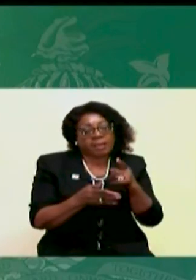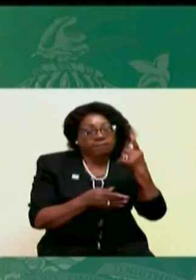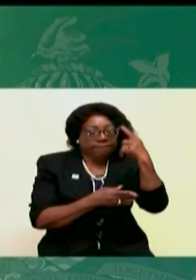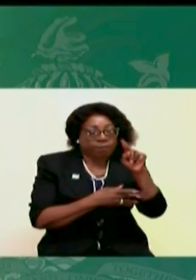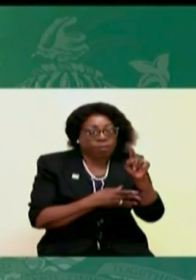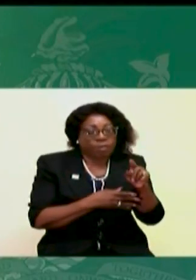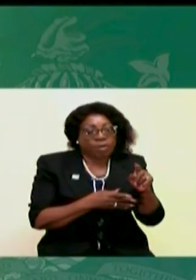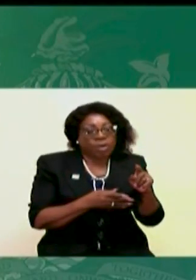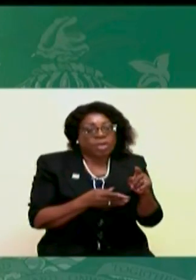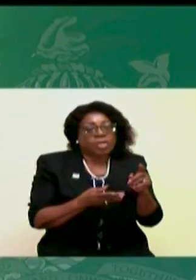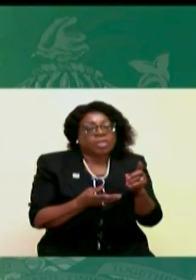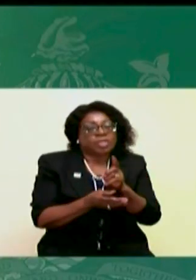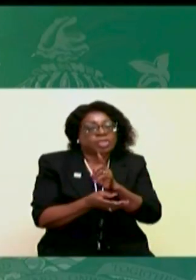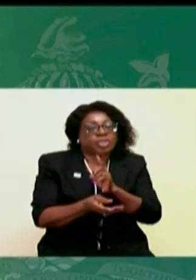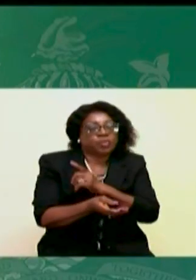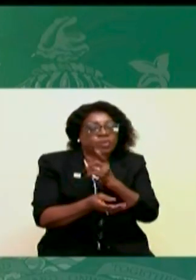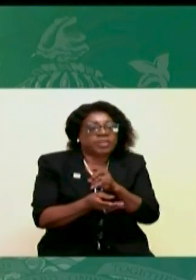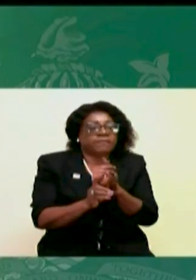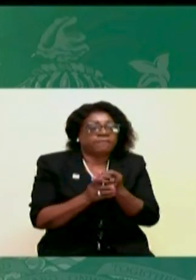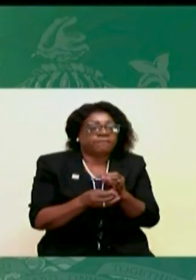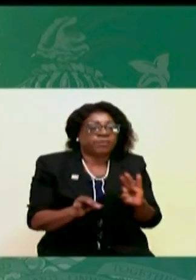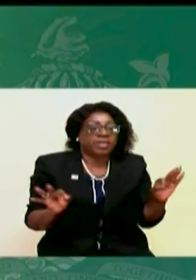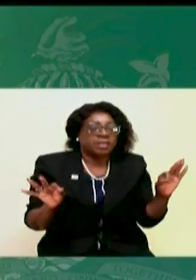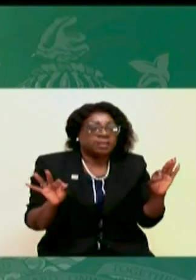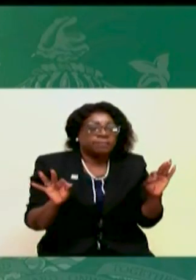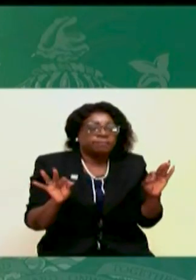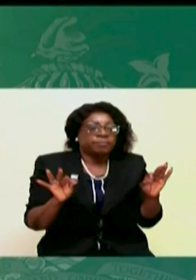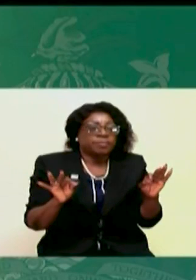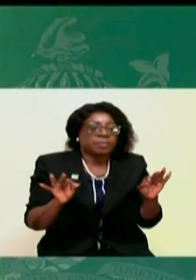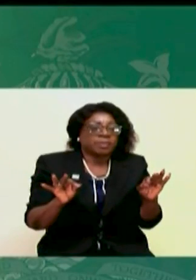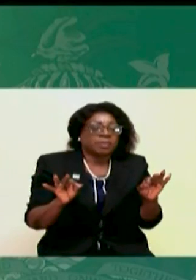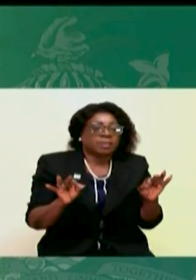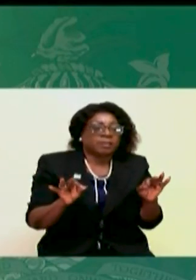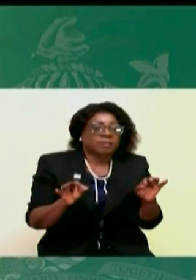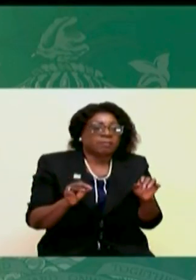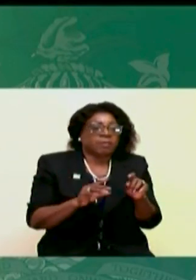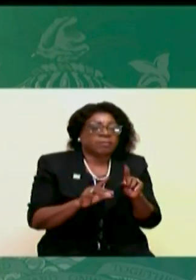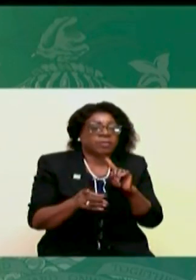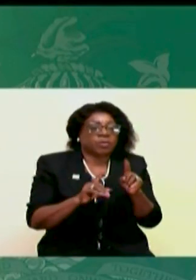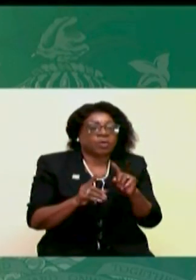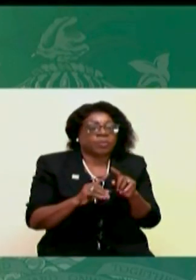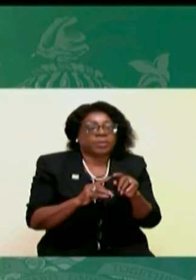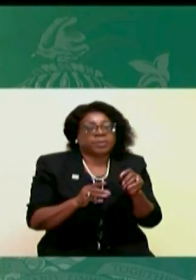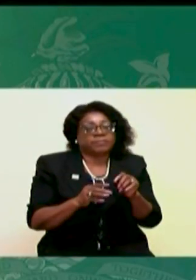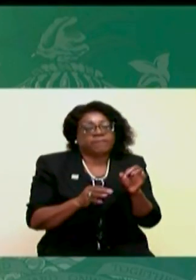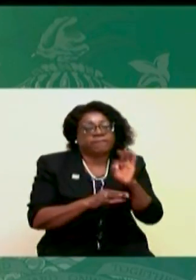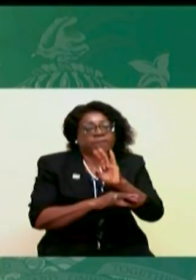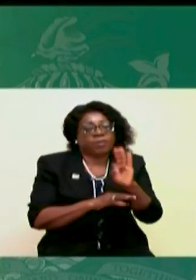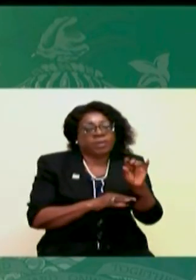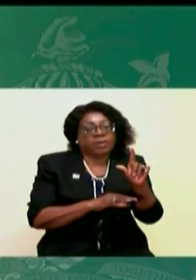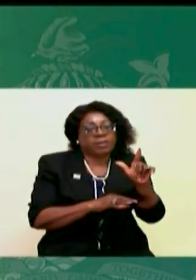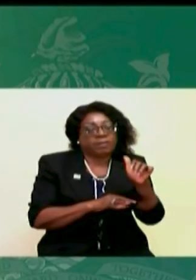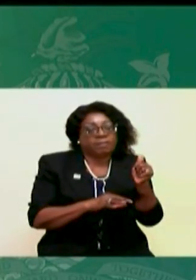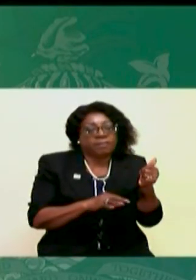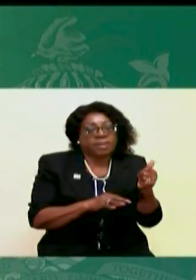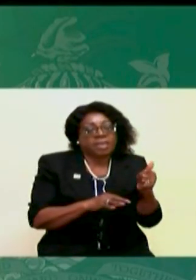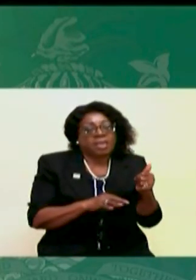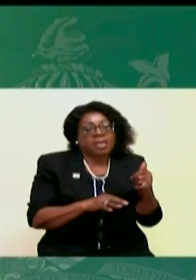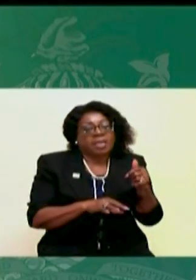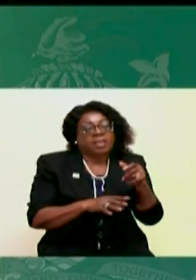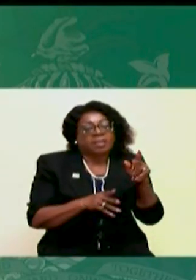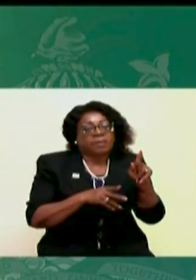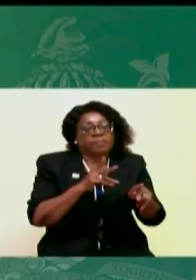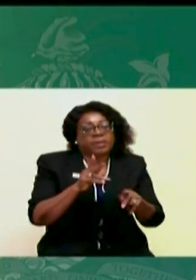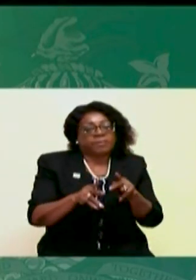exemptions. After meeting with the Mayor Wayne Messam from Miramar, Florida, the people of Andrus have been gifted with two